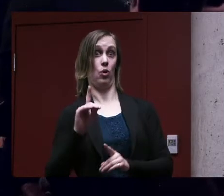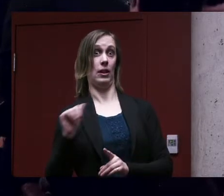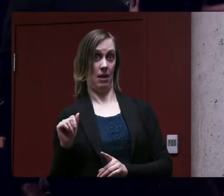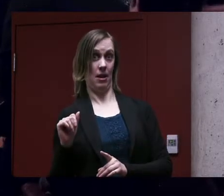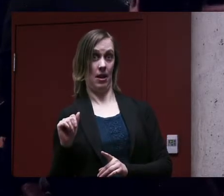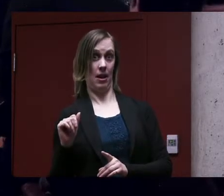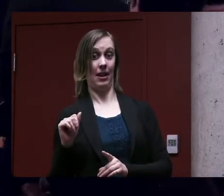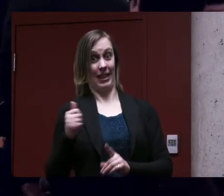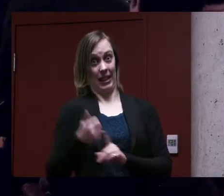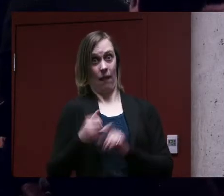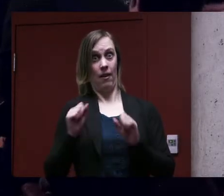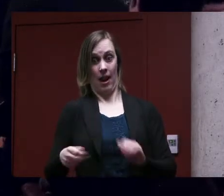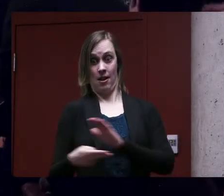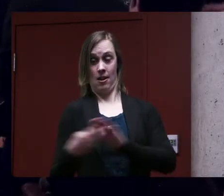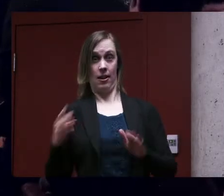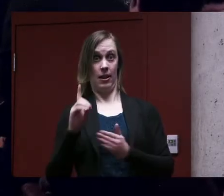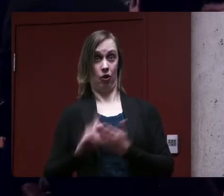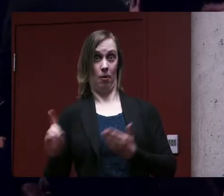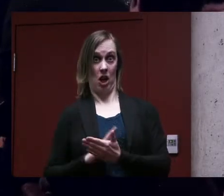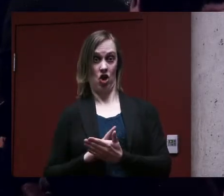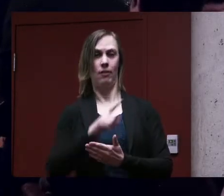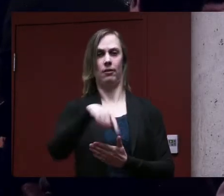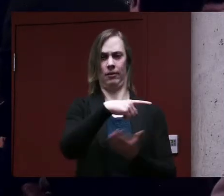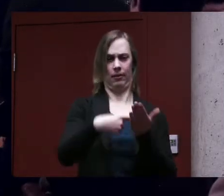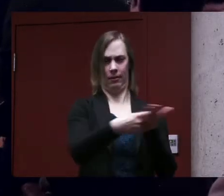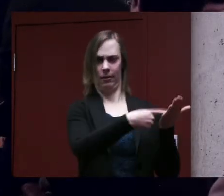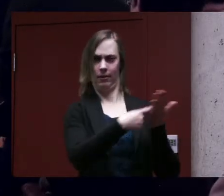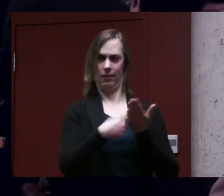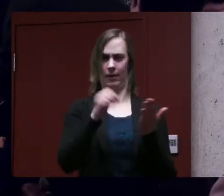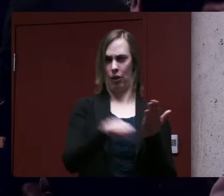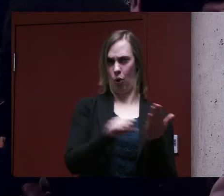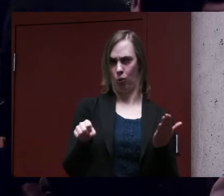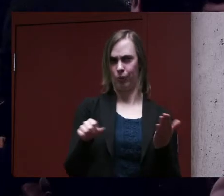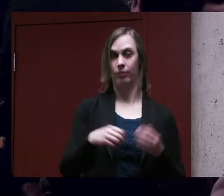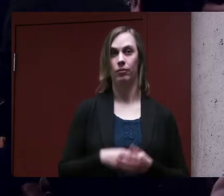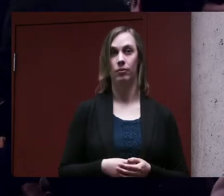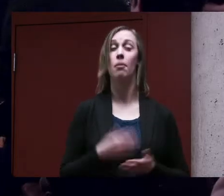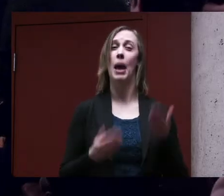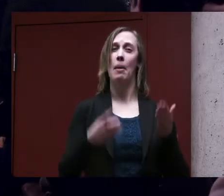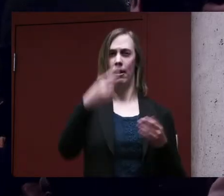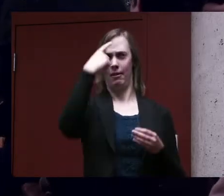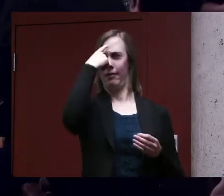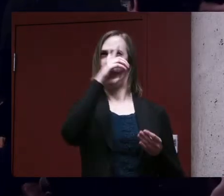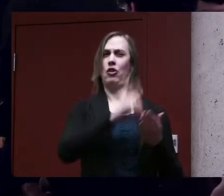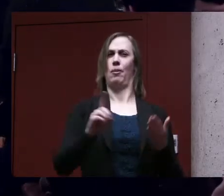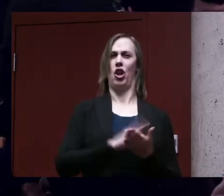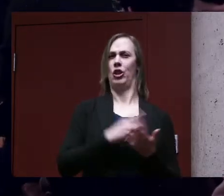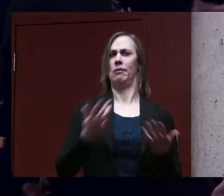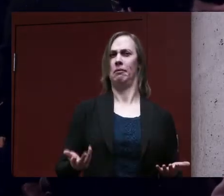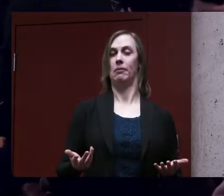constitute discrimination. So you may ask, what is the nature of the discrimination? And it is the